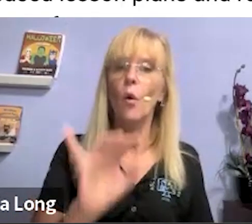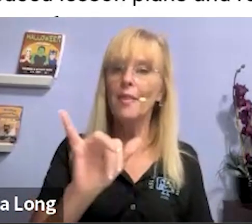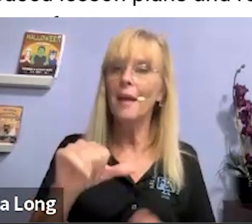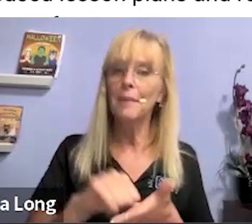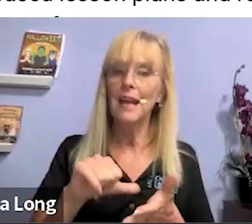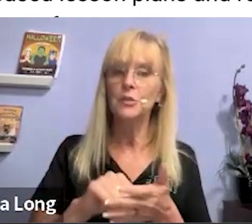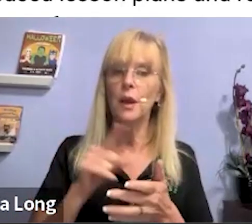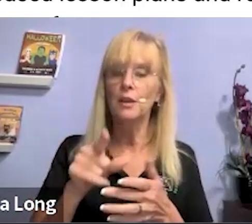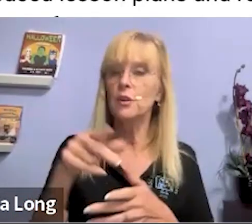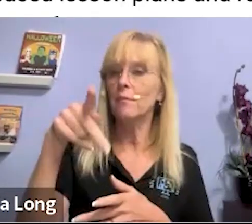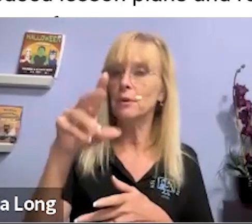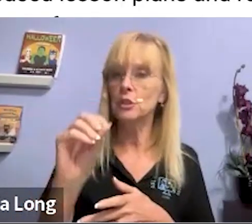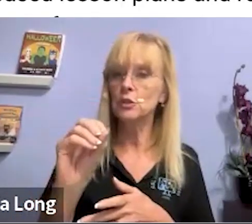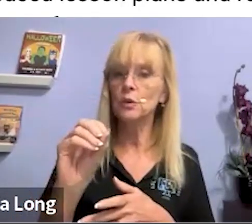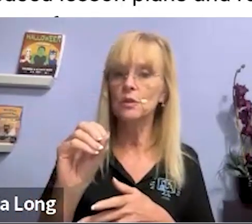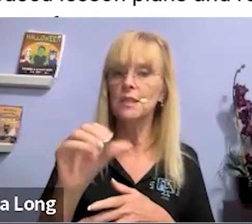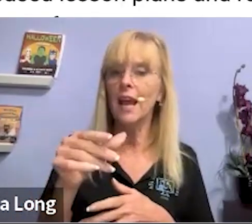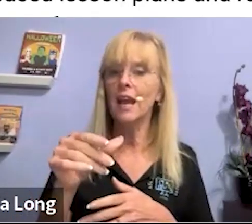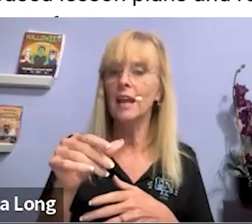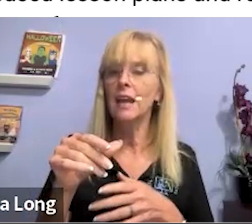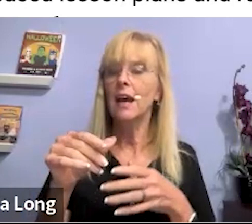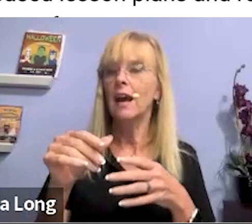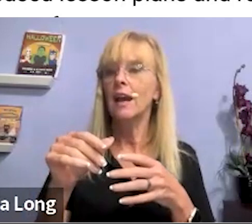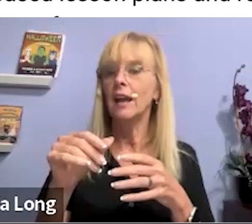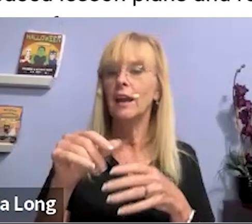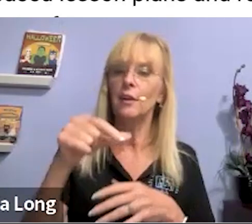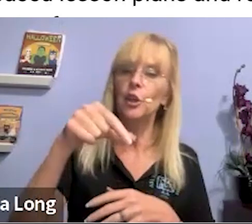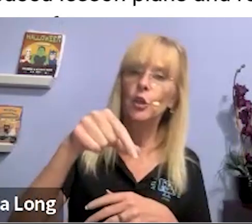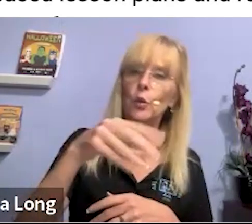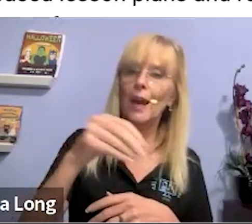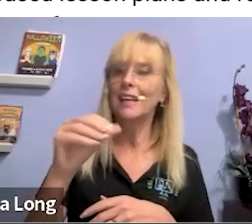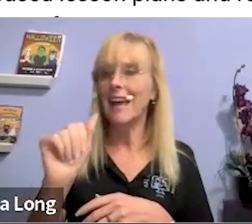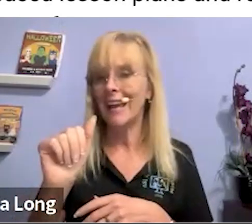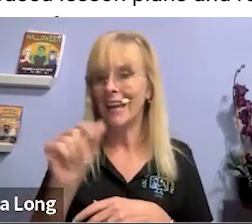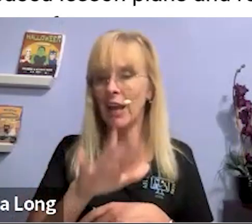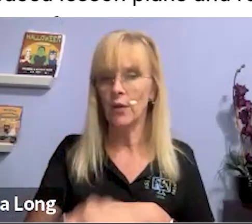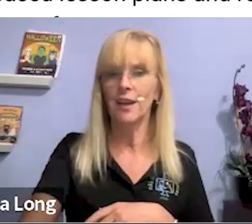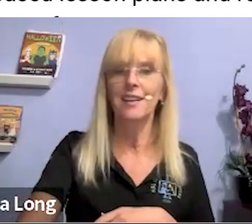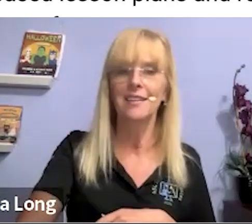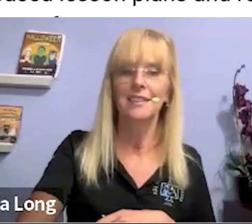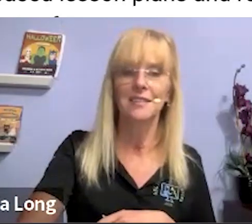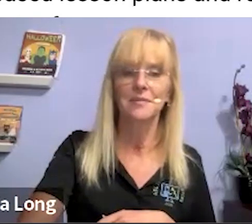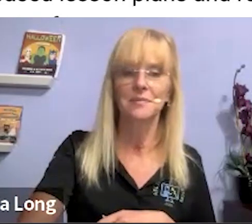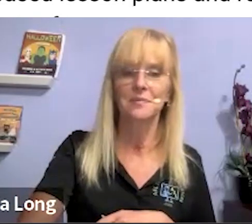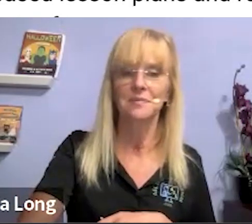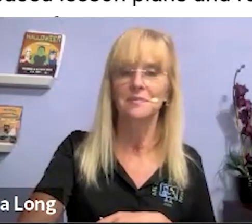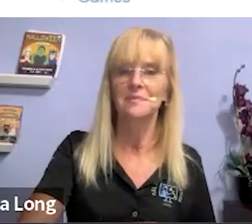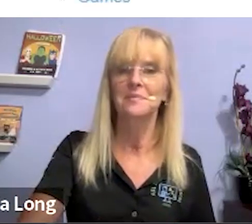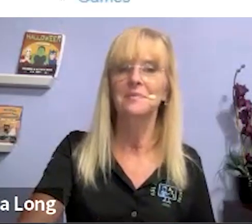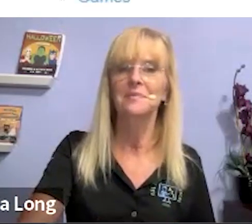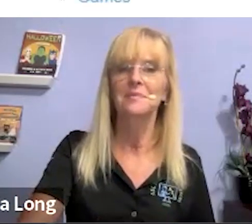Okay, on that page, we also have purchase orders and a Q&A area.